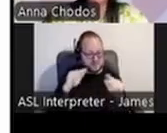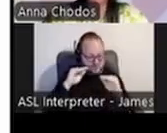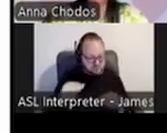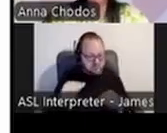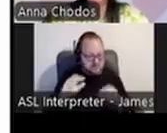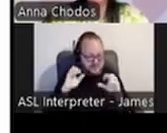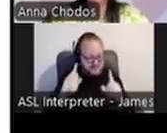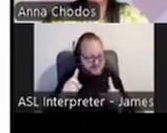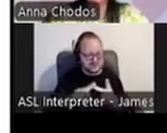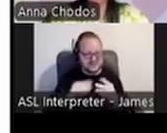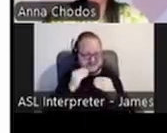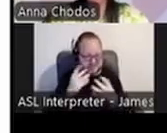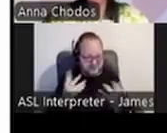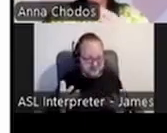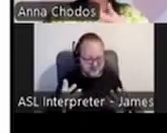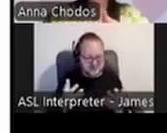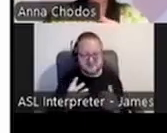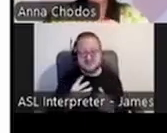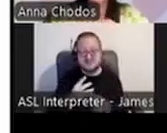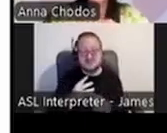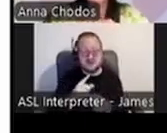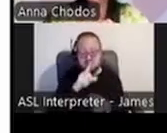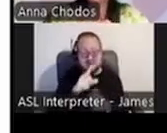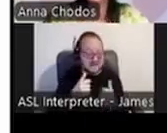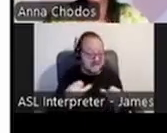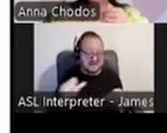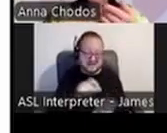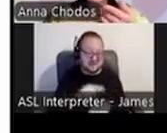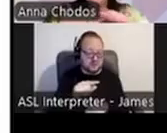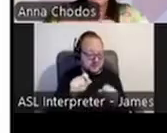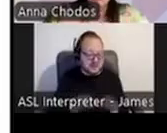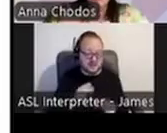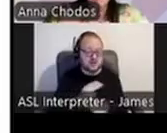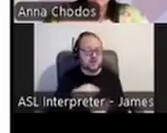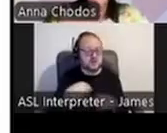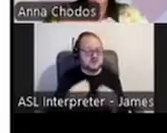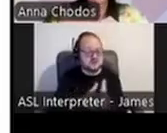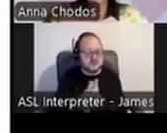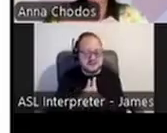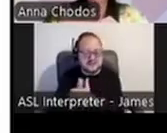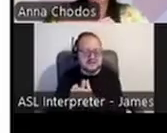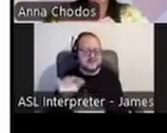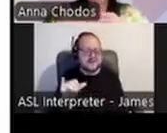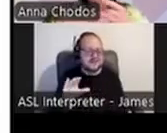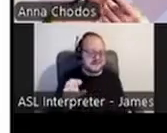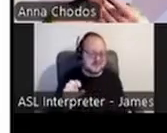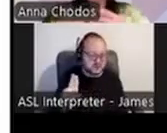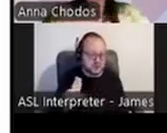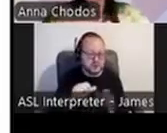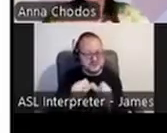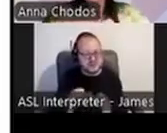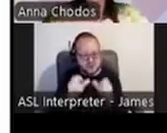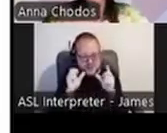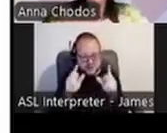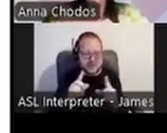you can, use little incentives like continuing education credits, or, we'll bring